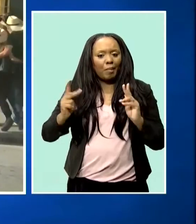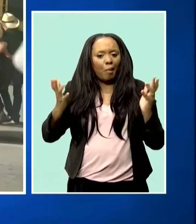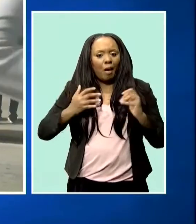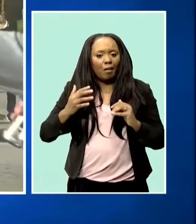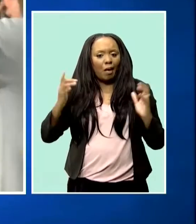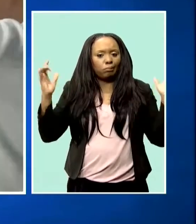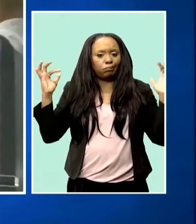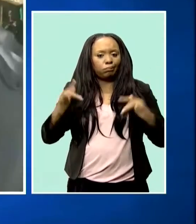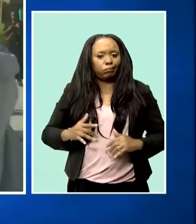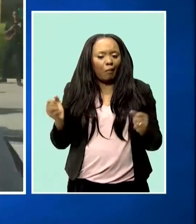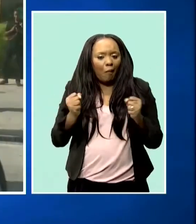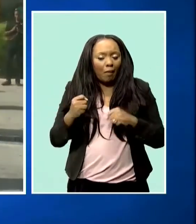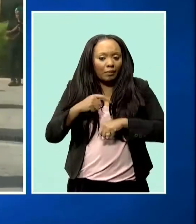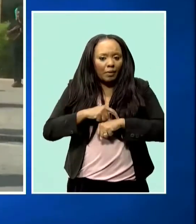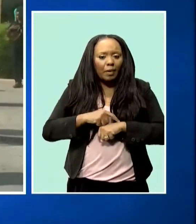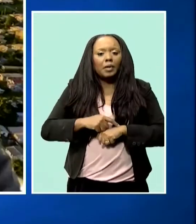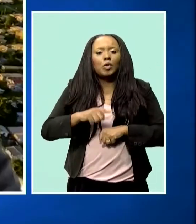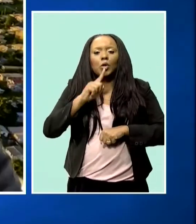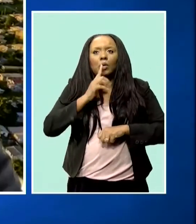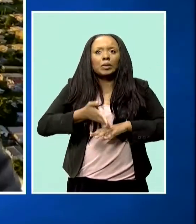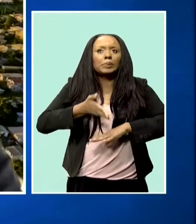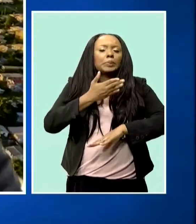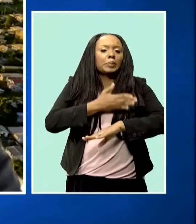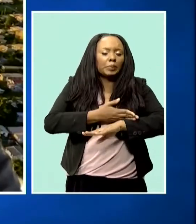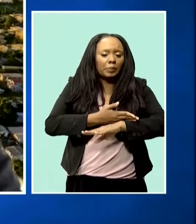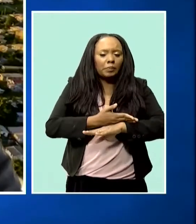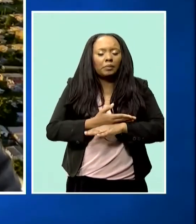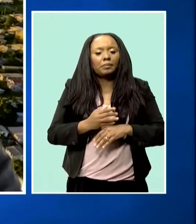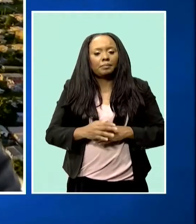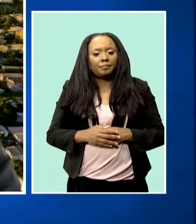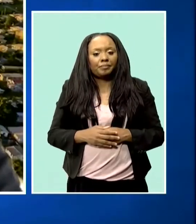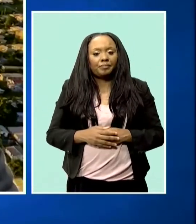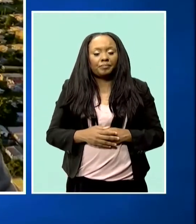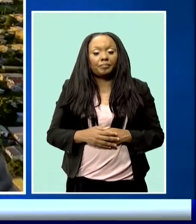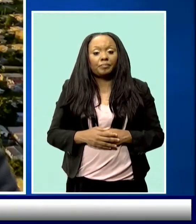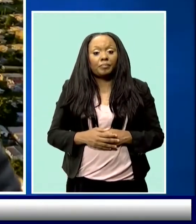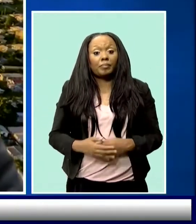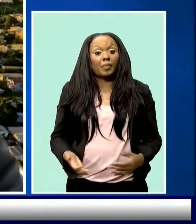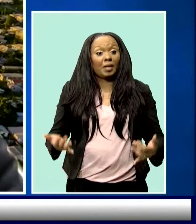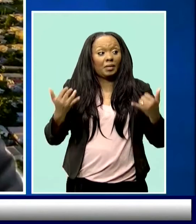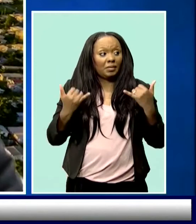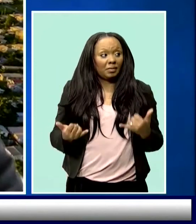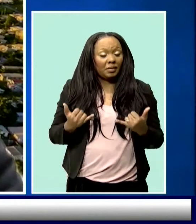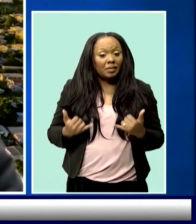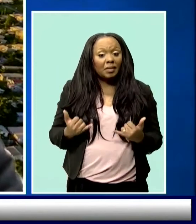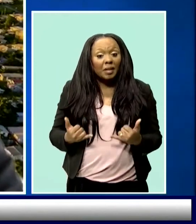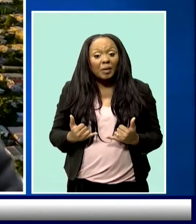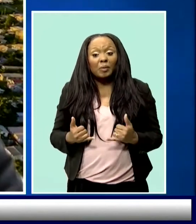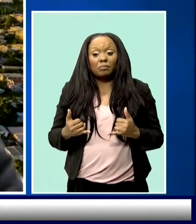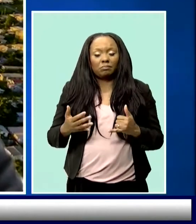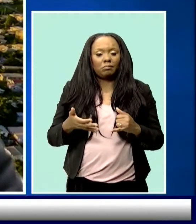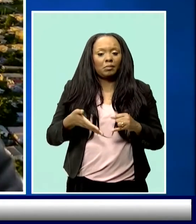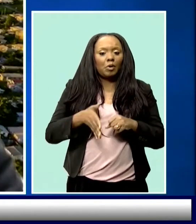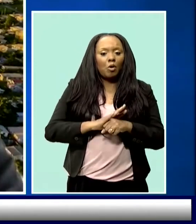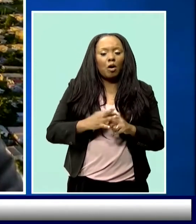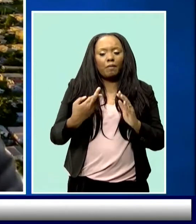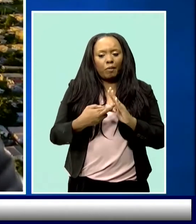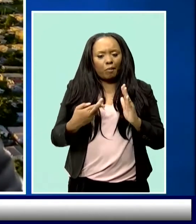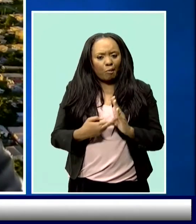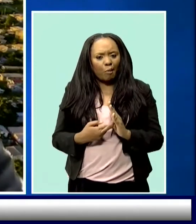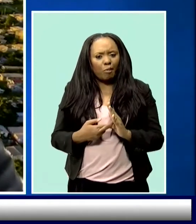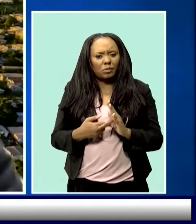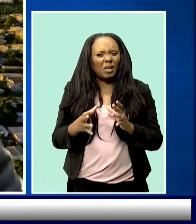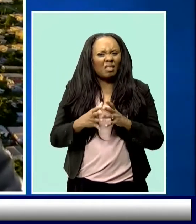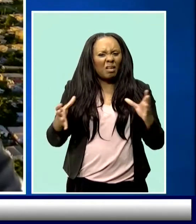season will boost the sector. And it's coming at a time now where these measures have been lifted and there is such